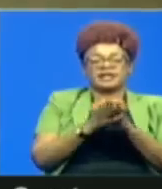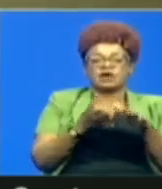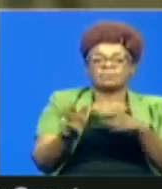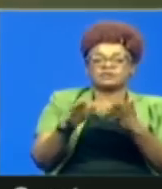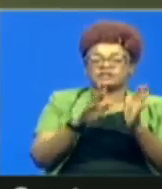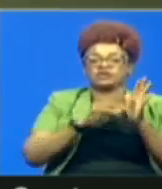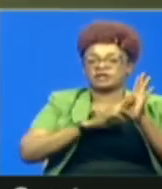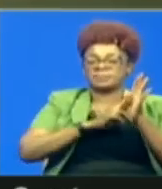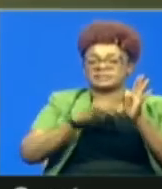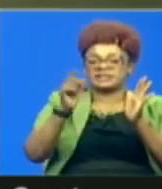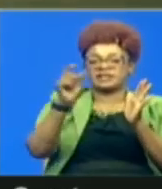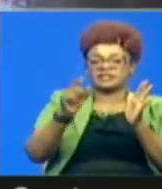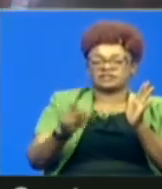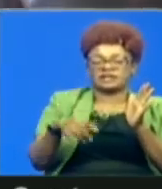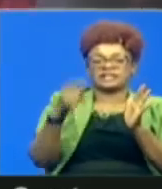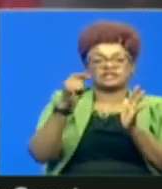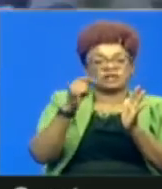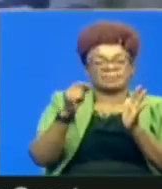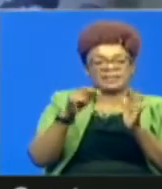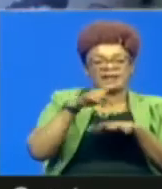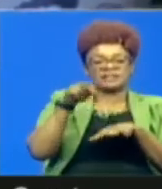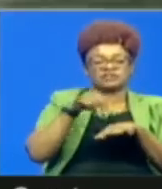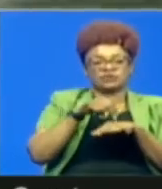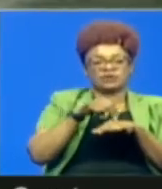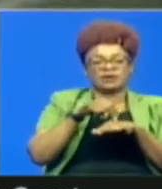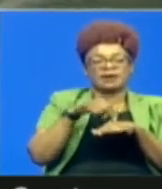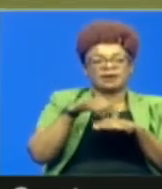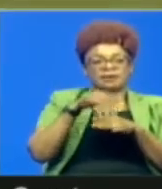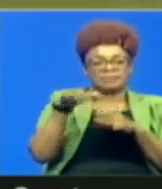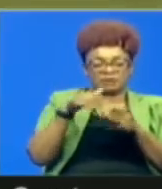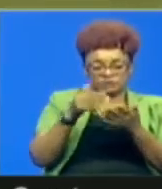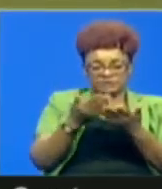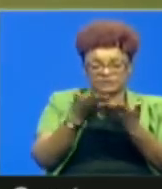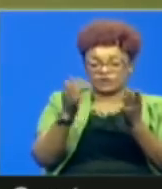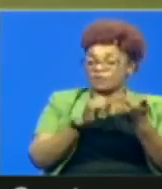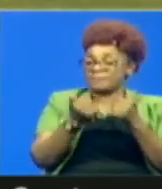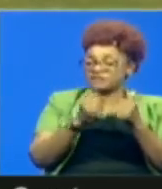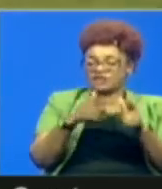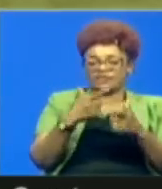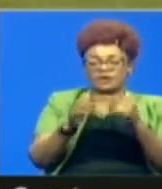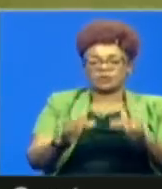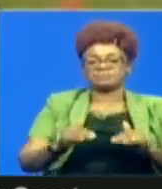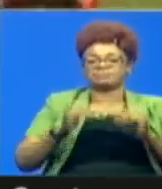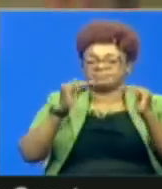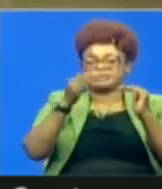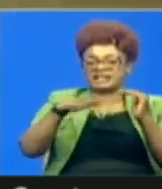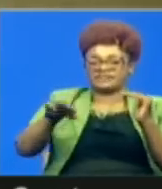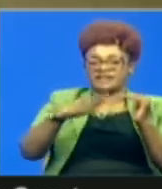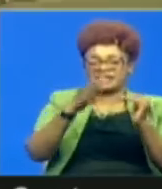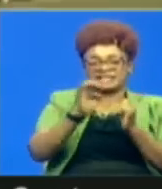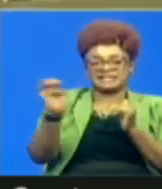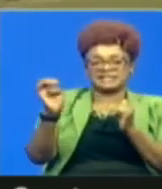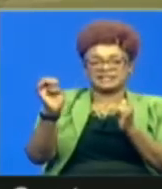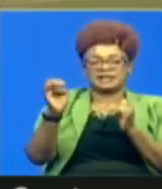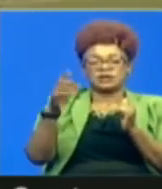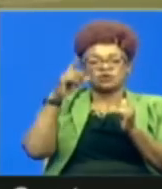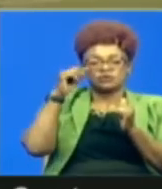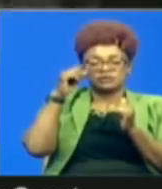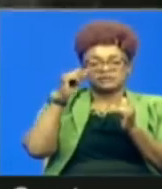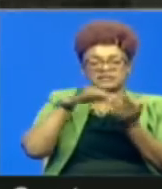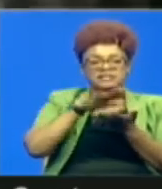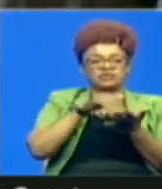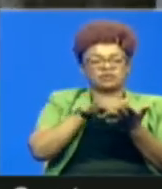represent the region in the tournament's national finals. The competition will then move to the Rift Valley, Eastern, Coast,